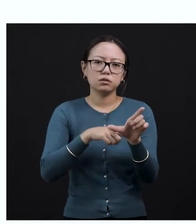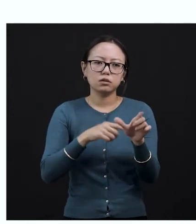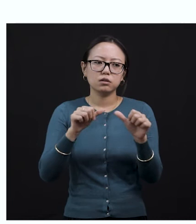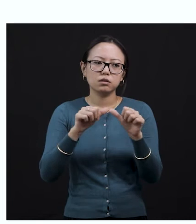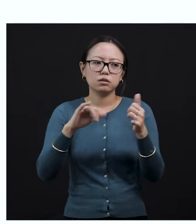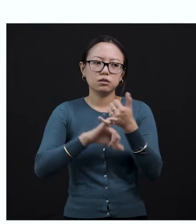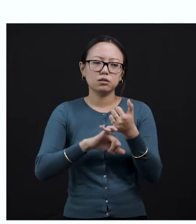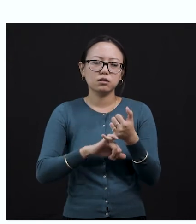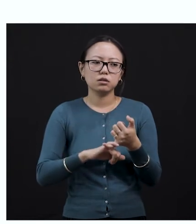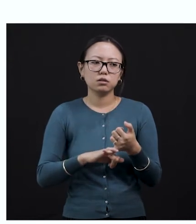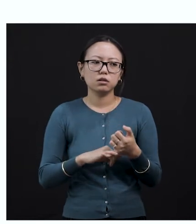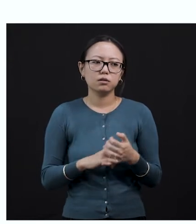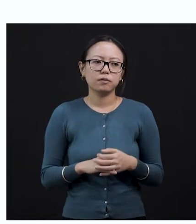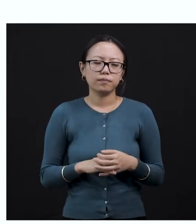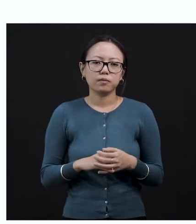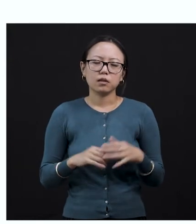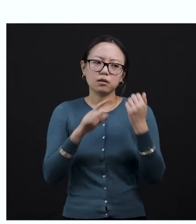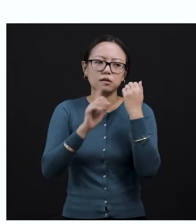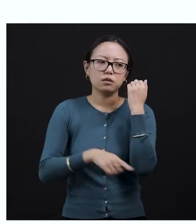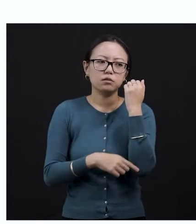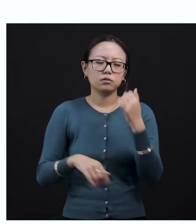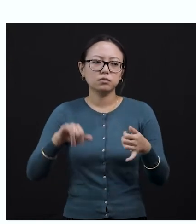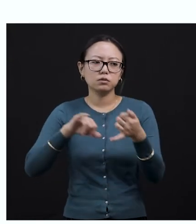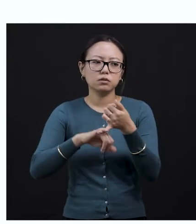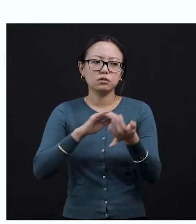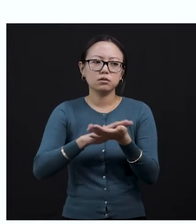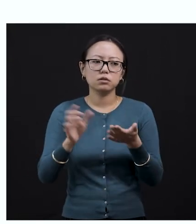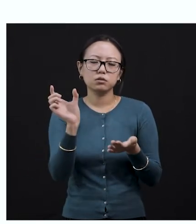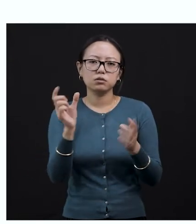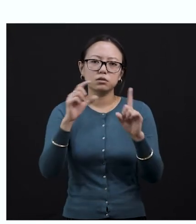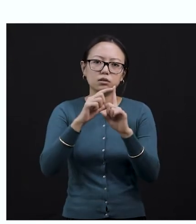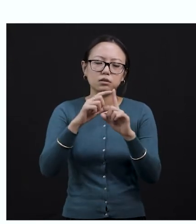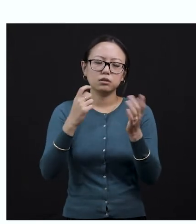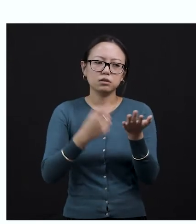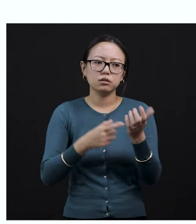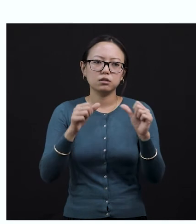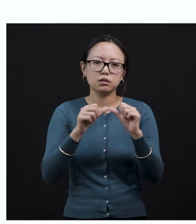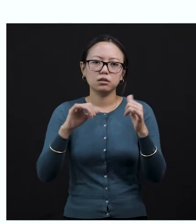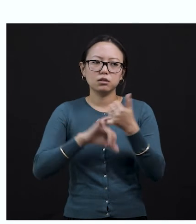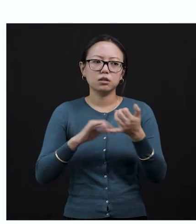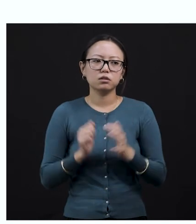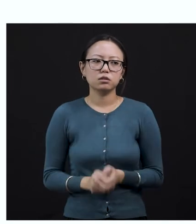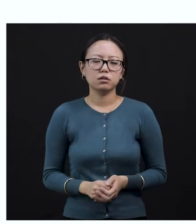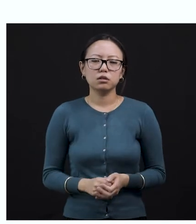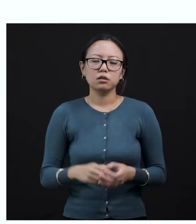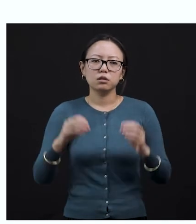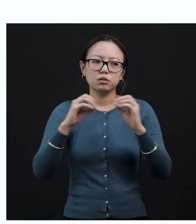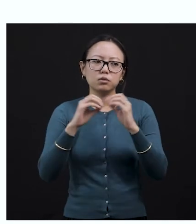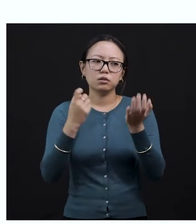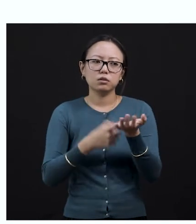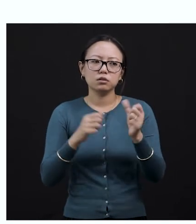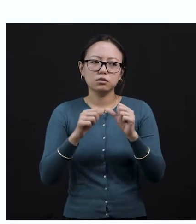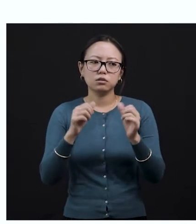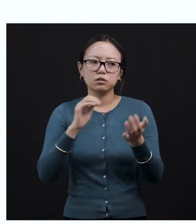in their temples, and they had the highest respect in the society. They were really looked up by the rest